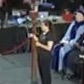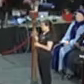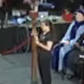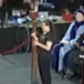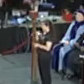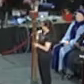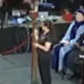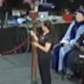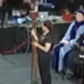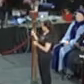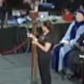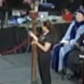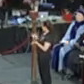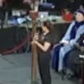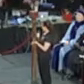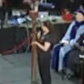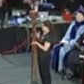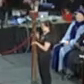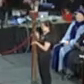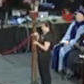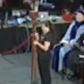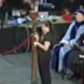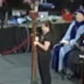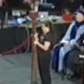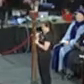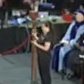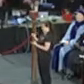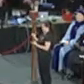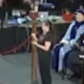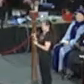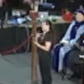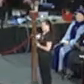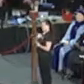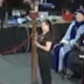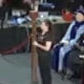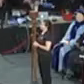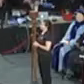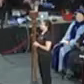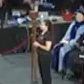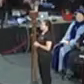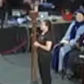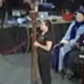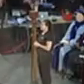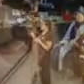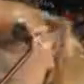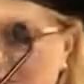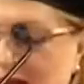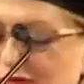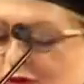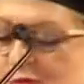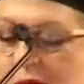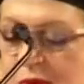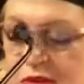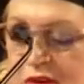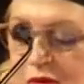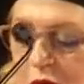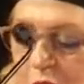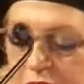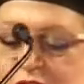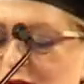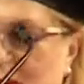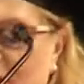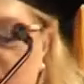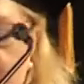to do. So enjoy this moment with me. As I call your names, will the platform members in